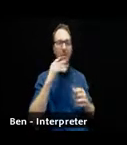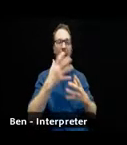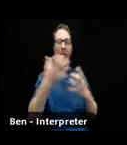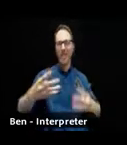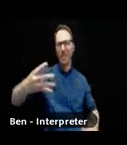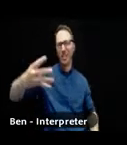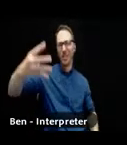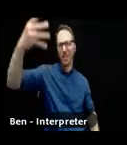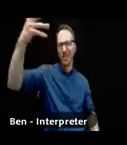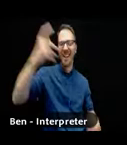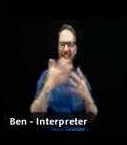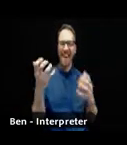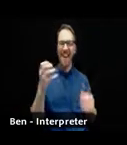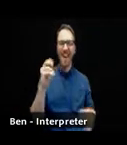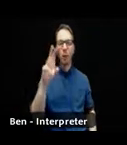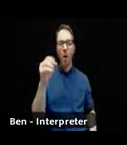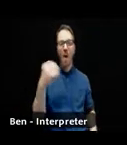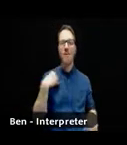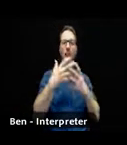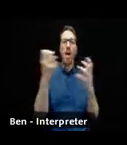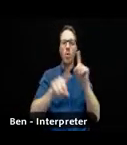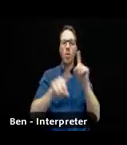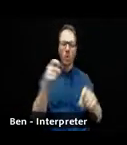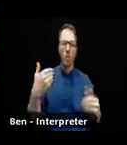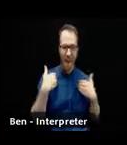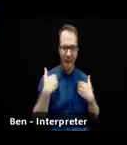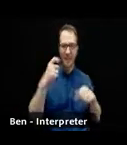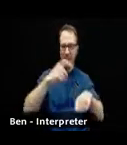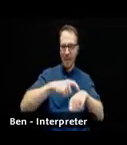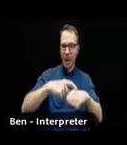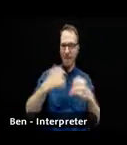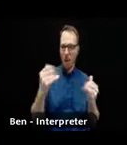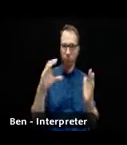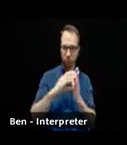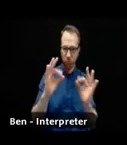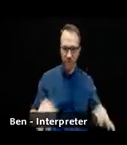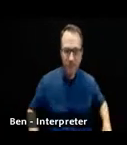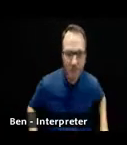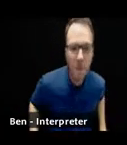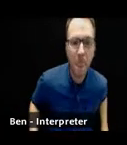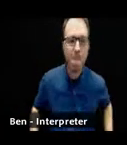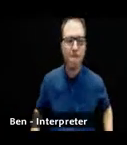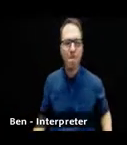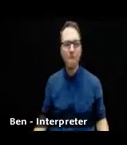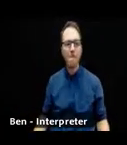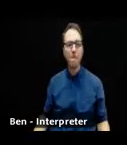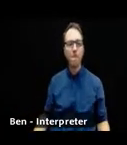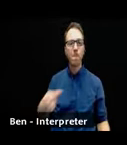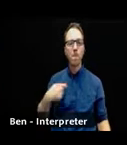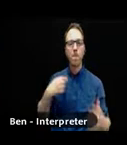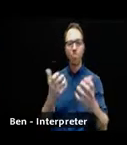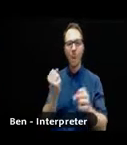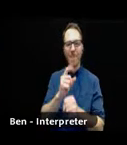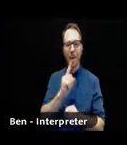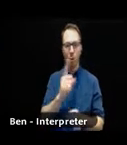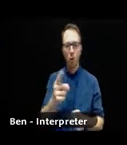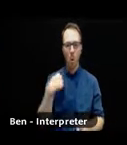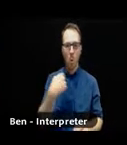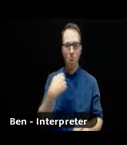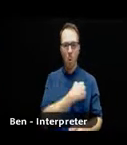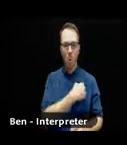movement. So we have a lot of questions, but we have a chunk of time here. I just want to make sure that we